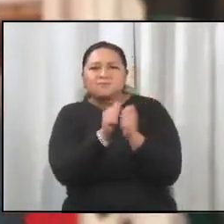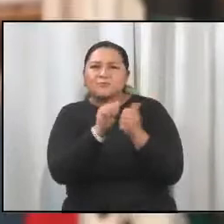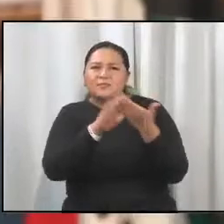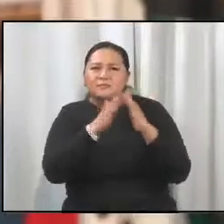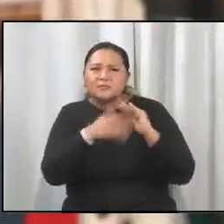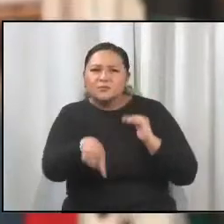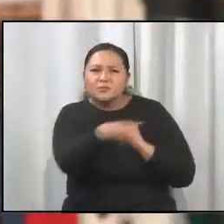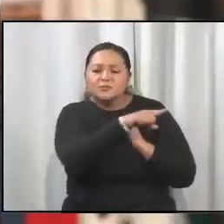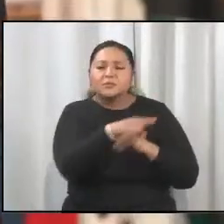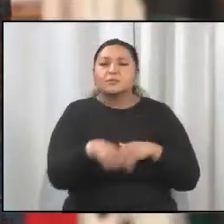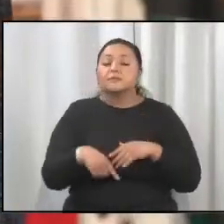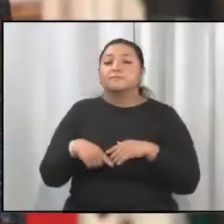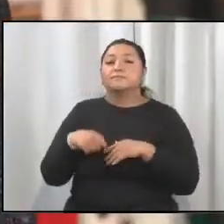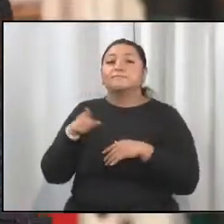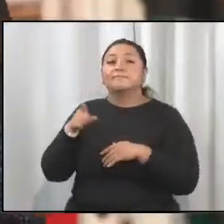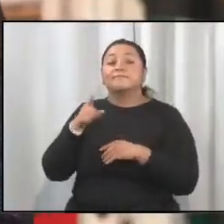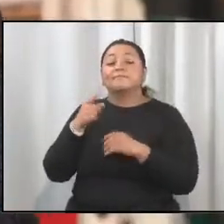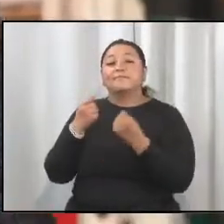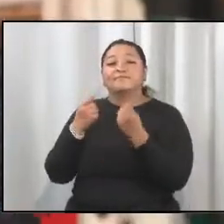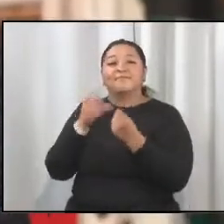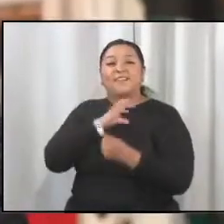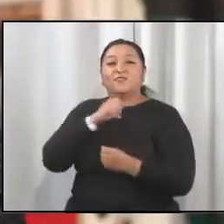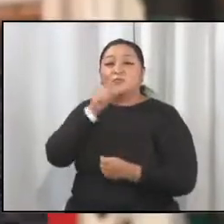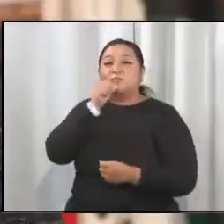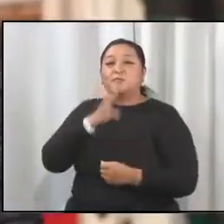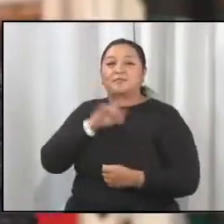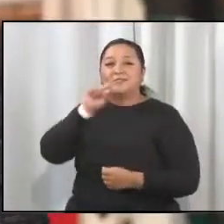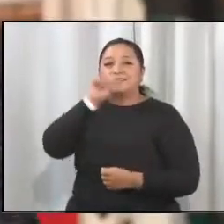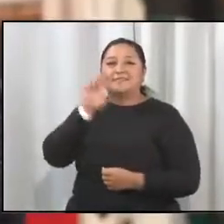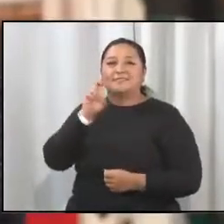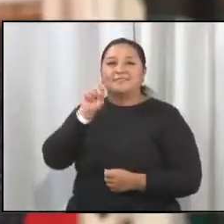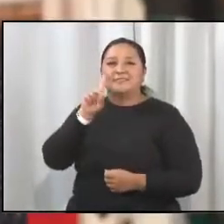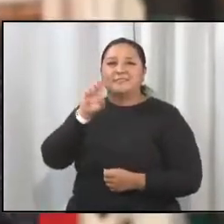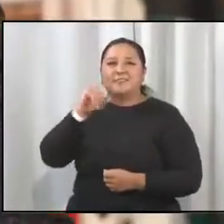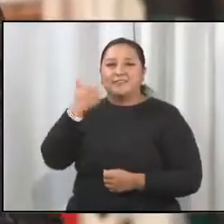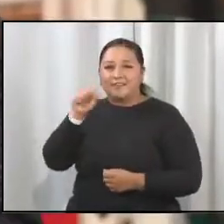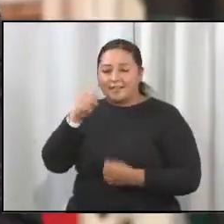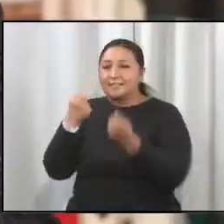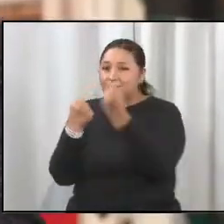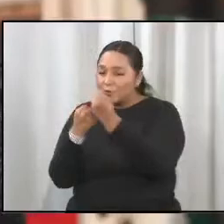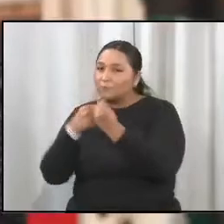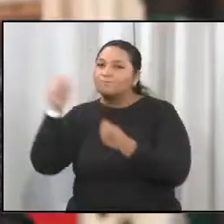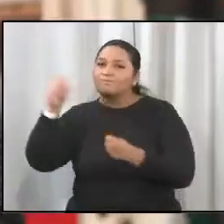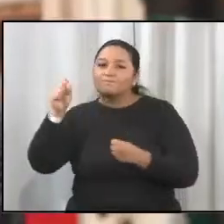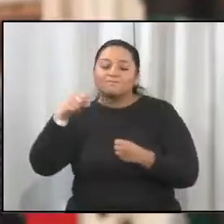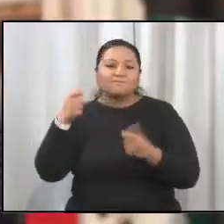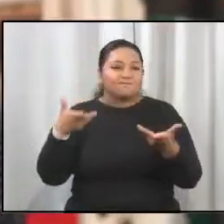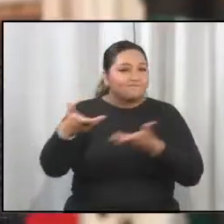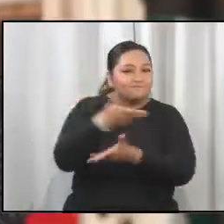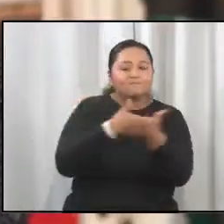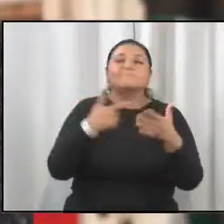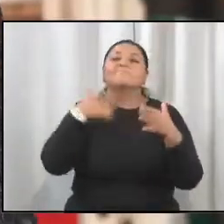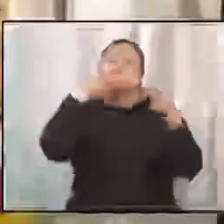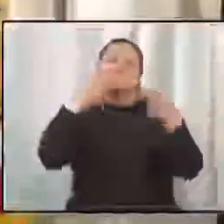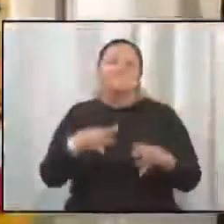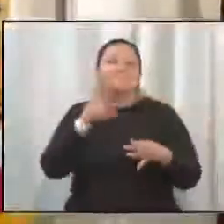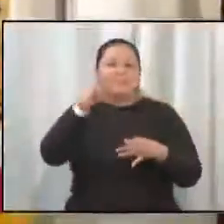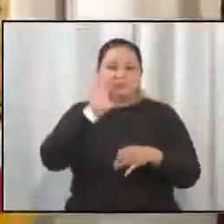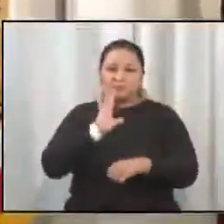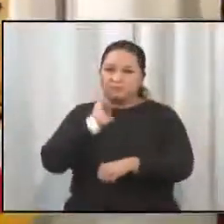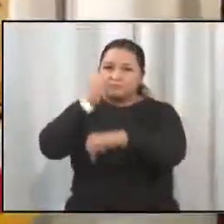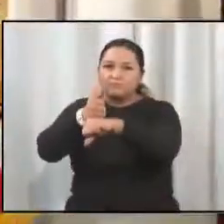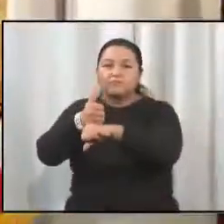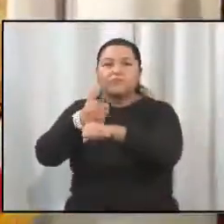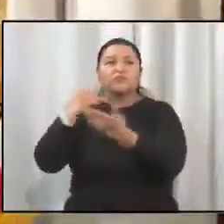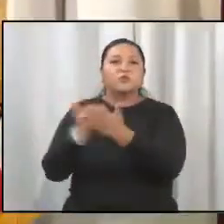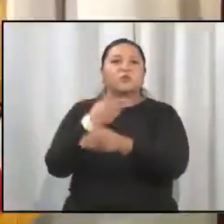from Councilwoman Mayor Zendejas, we're proud to announce that we will be moving forward with opening this new interim shelter site. I'd like to